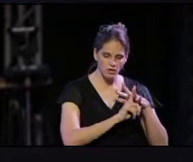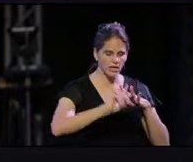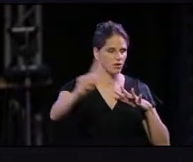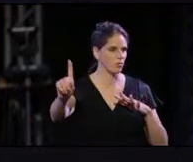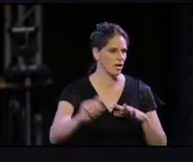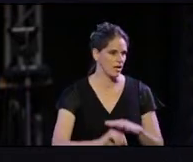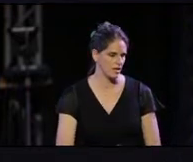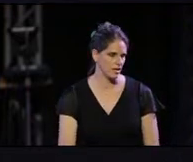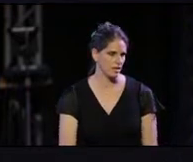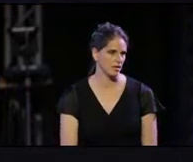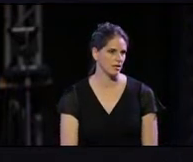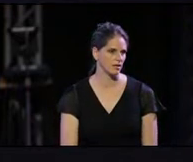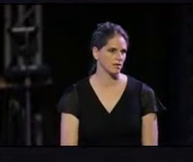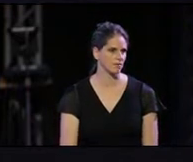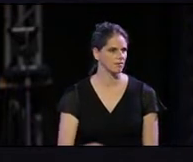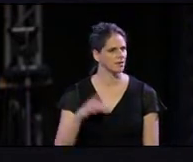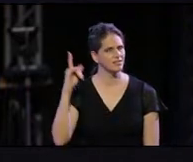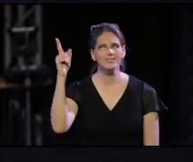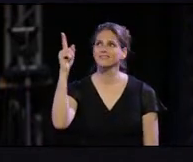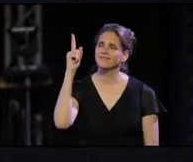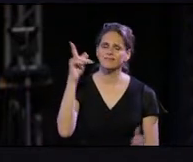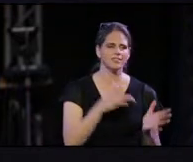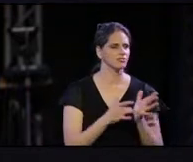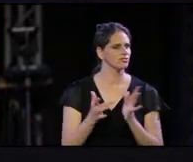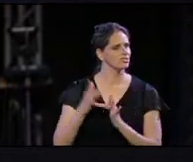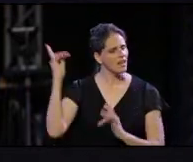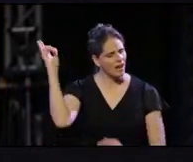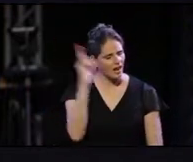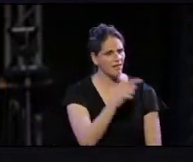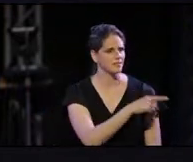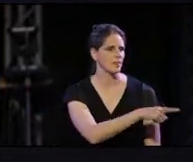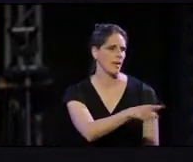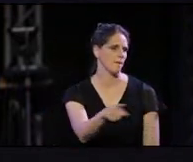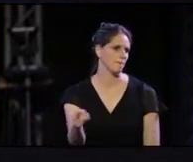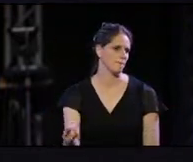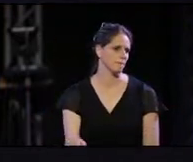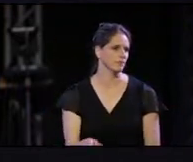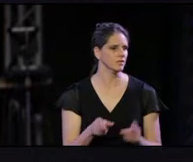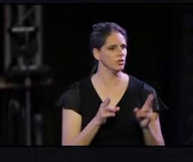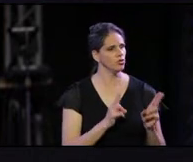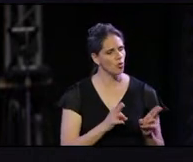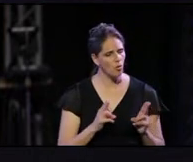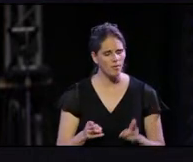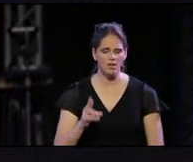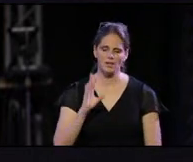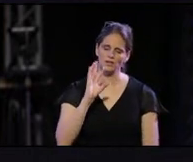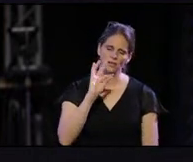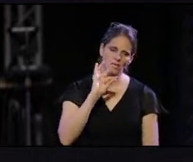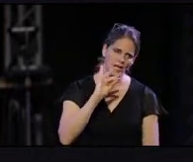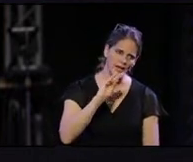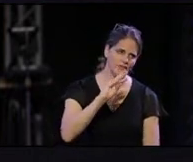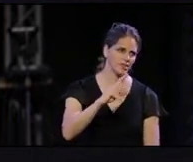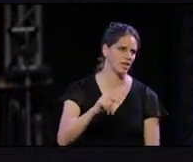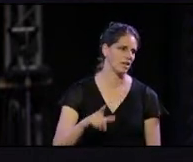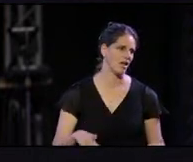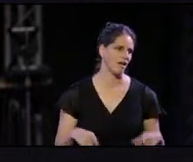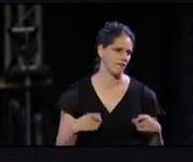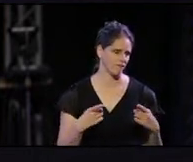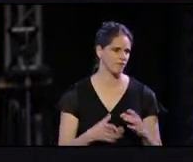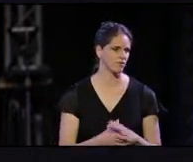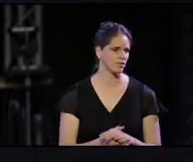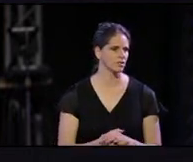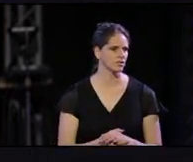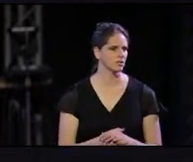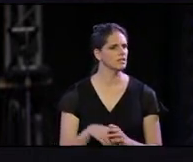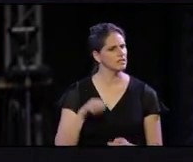You see, he loves them. He loves them in the ordinary, everyday. Of course, he does